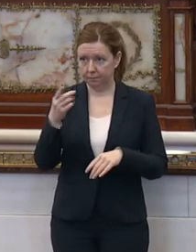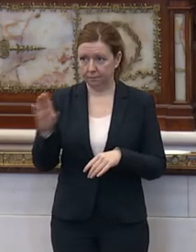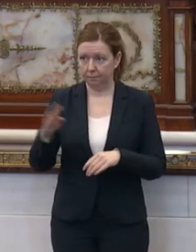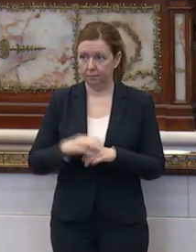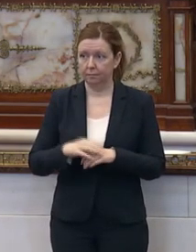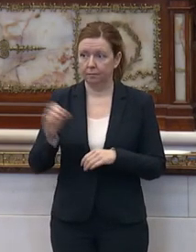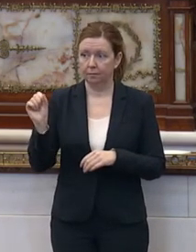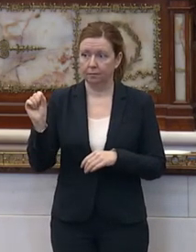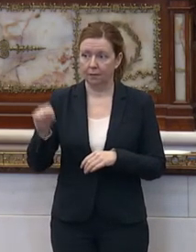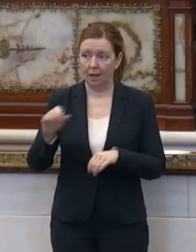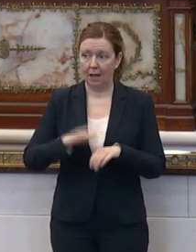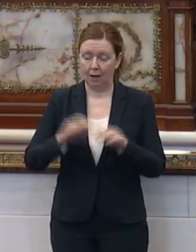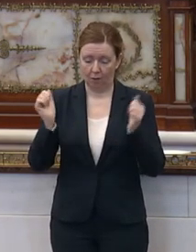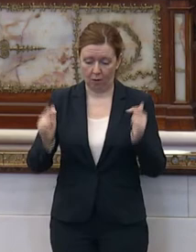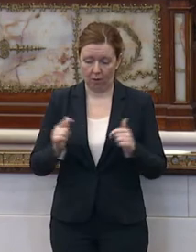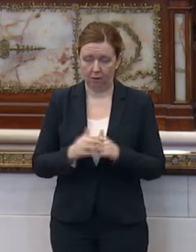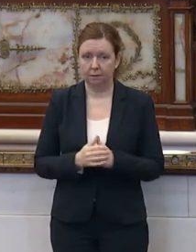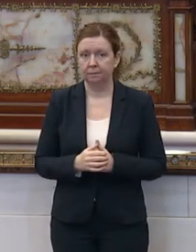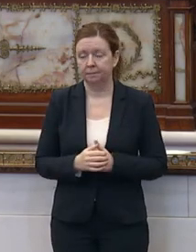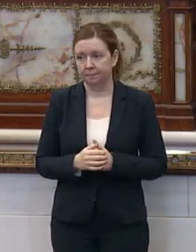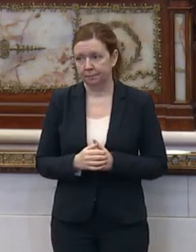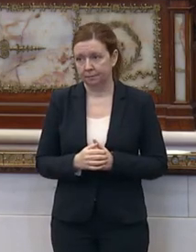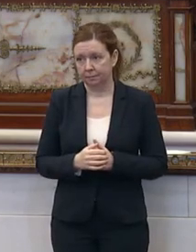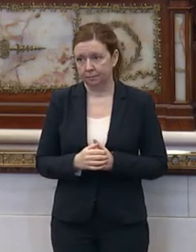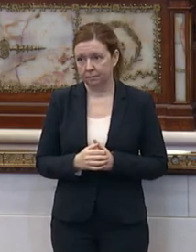Councilman Dom. Aye on all bills.